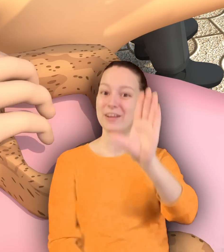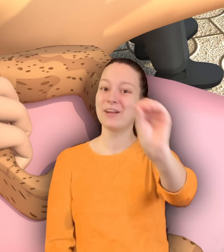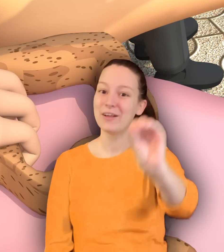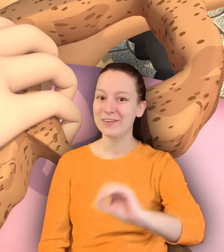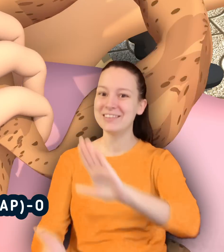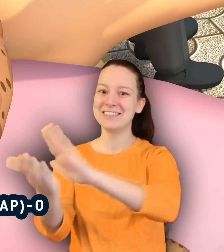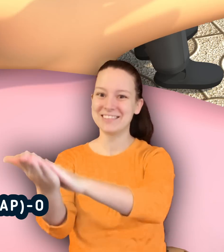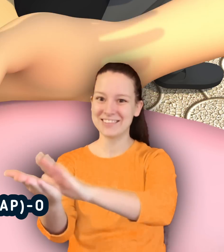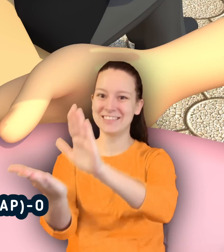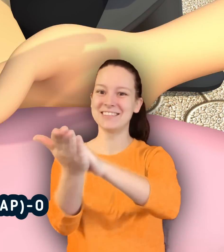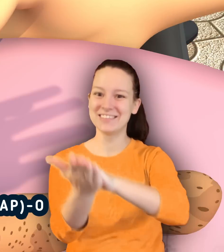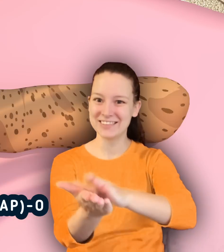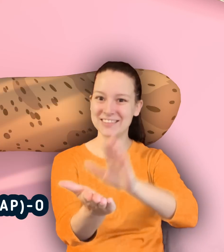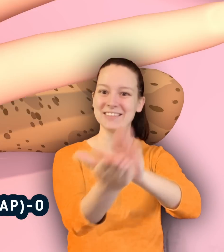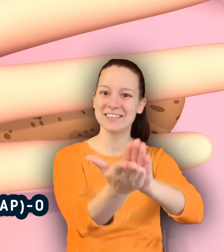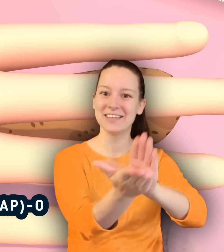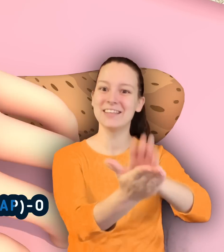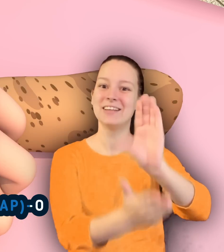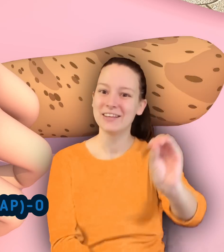oh,